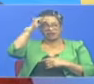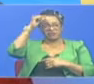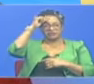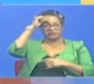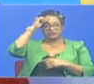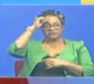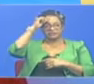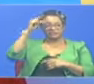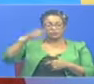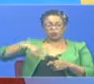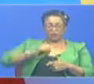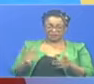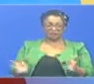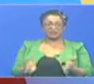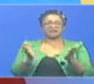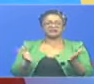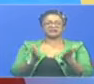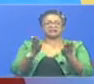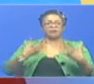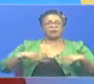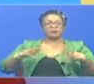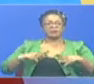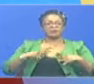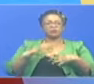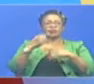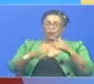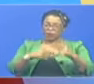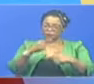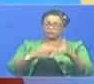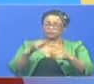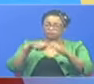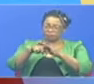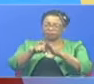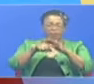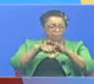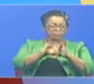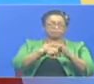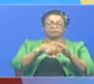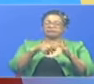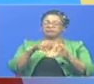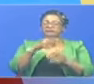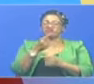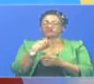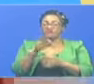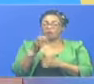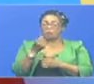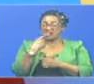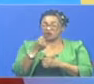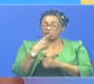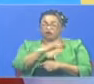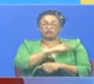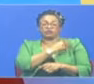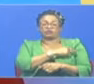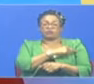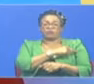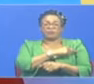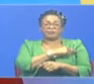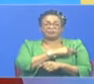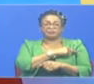we are encouraging our people to continue visiting their preferred medical facilities for